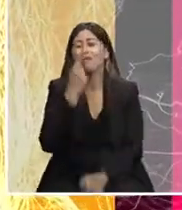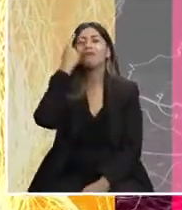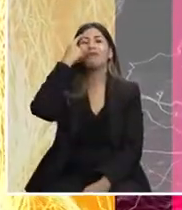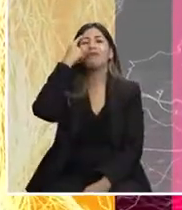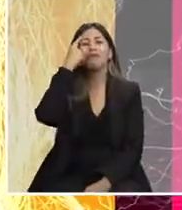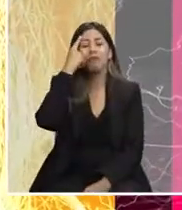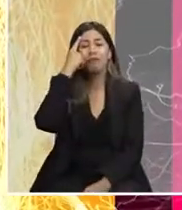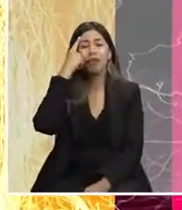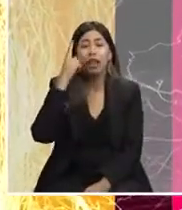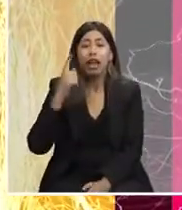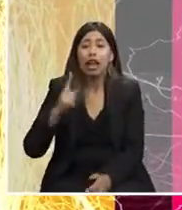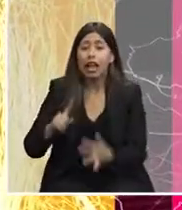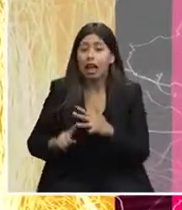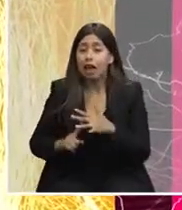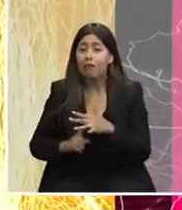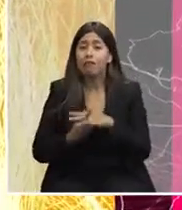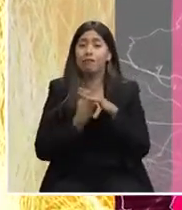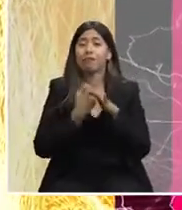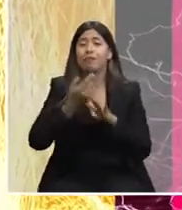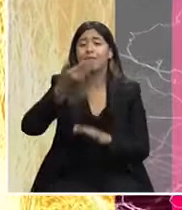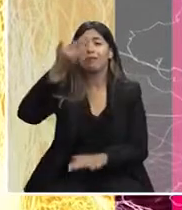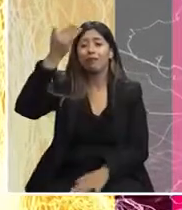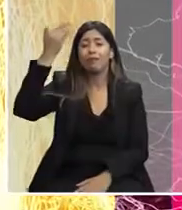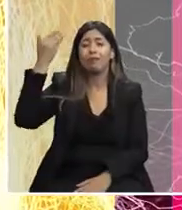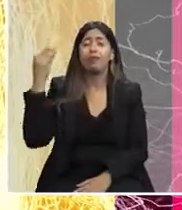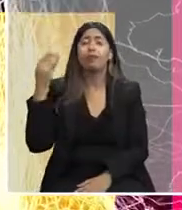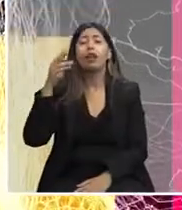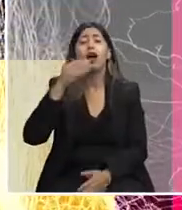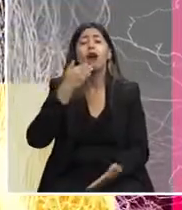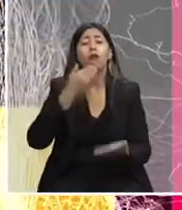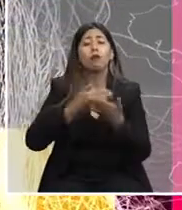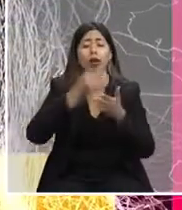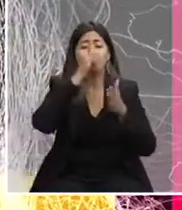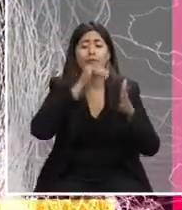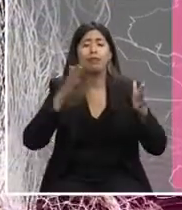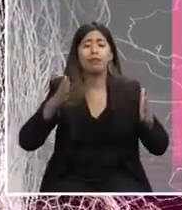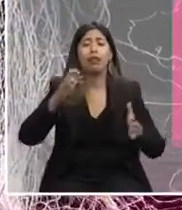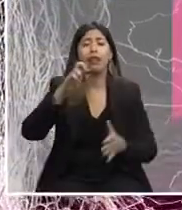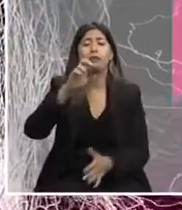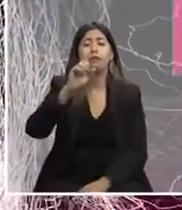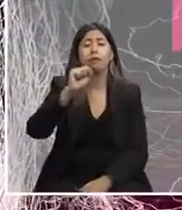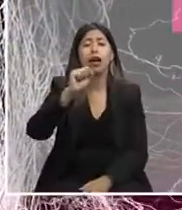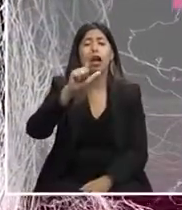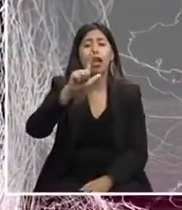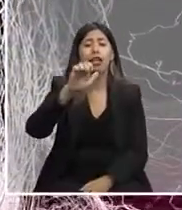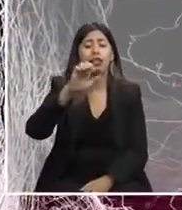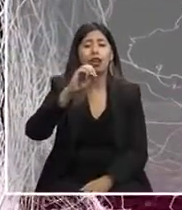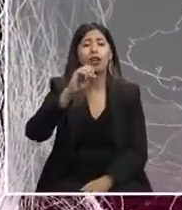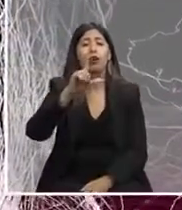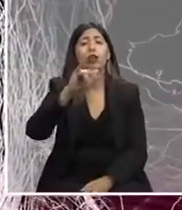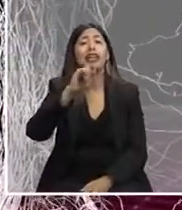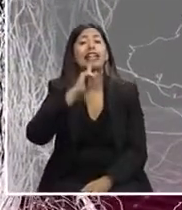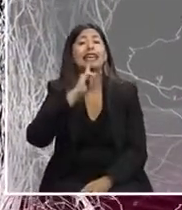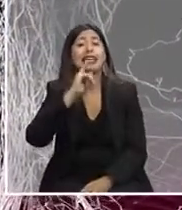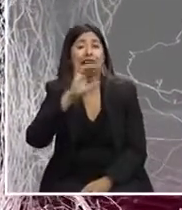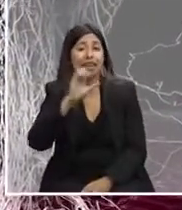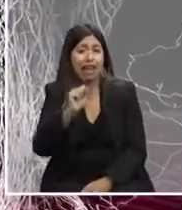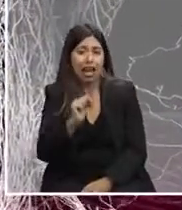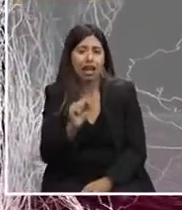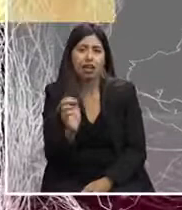mud, can mean life if it's a prey, or death if it's a predator. So make no